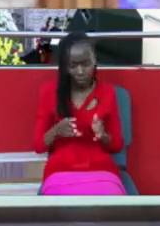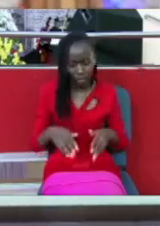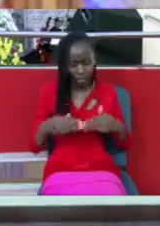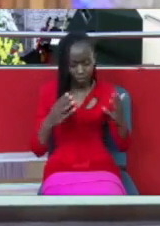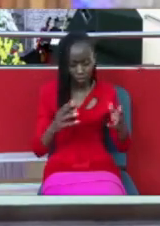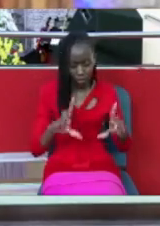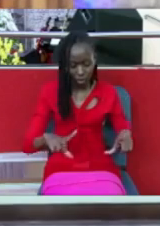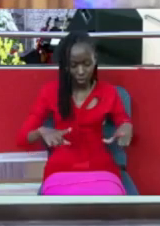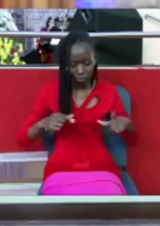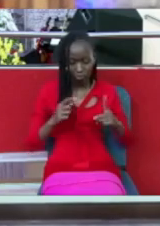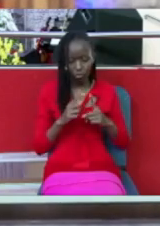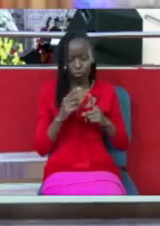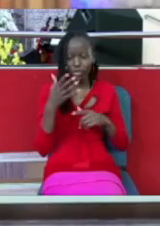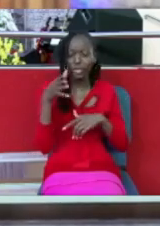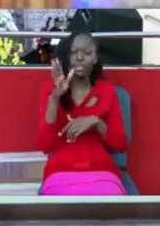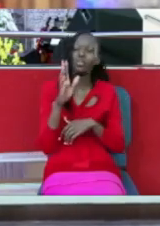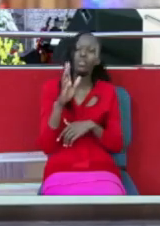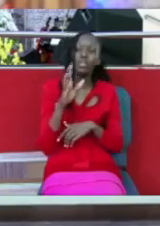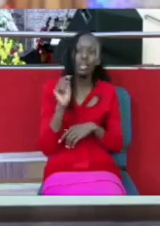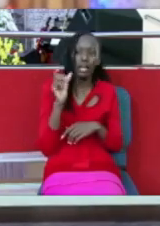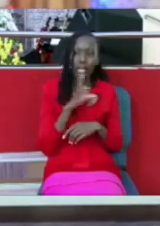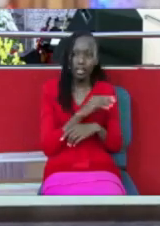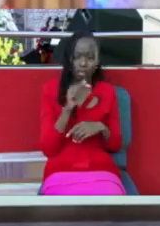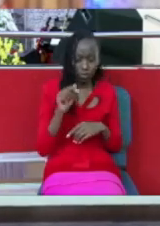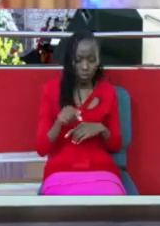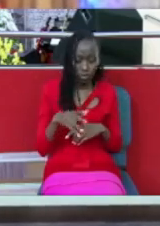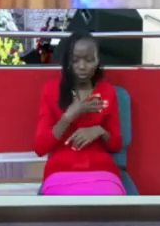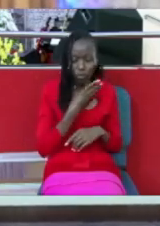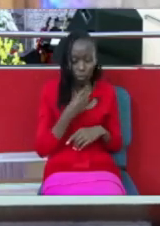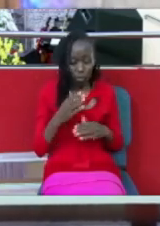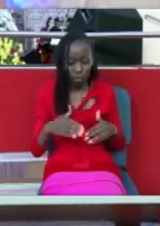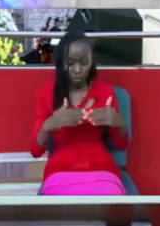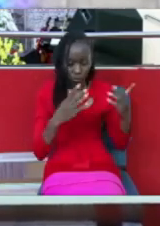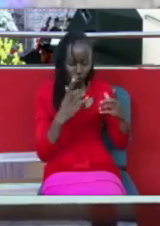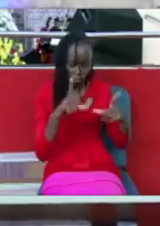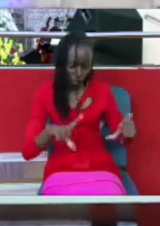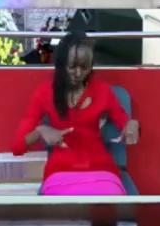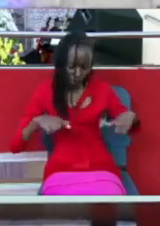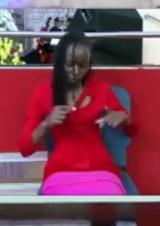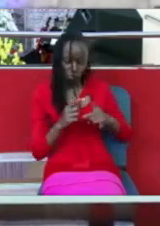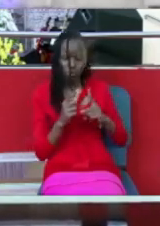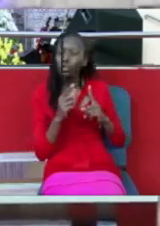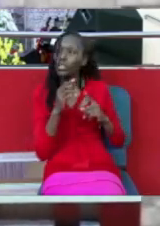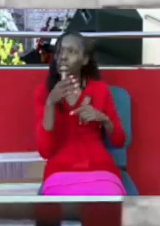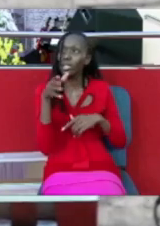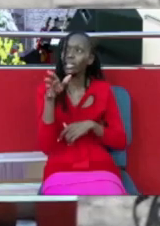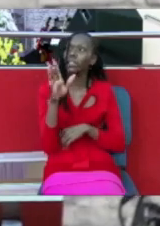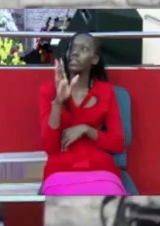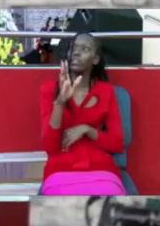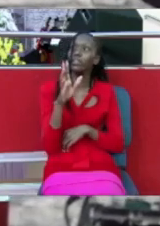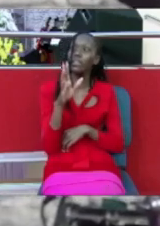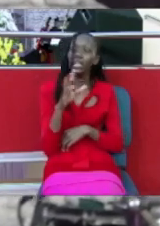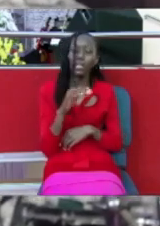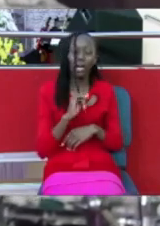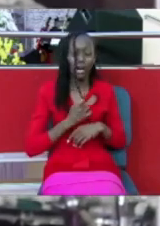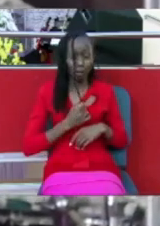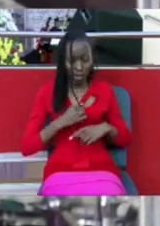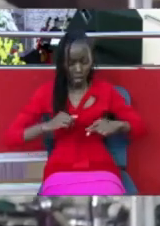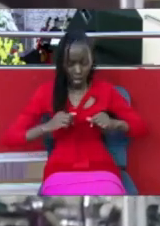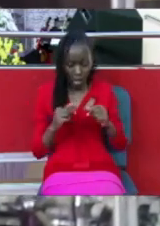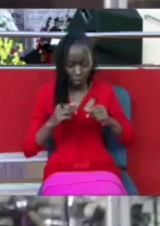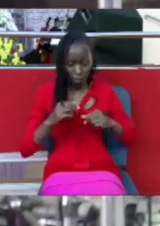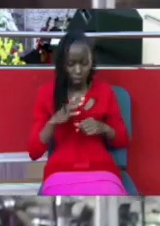kwa Yesu. And today you would want to give your life to Jesus. Na leo ungetaka kutoa maisha yako kwa Yesu. I am happy to inform you that Jesus is in the house